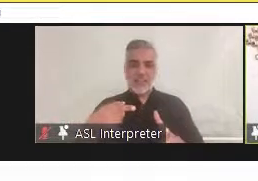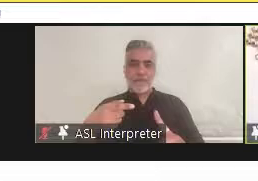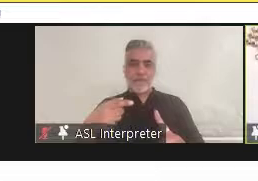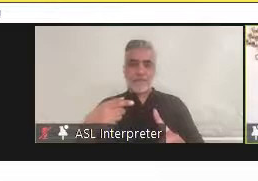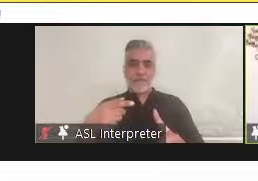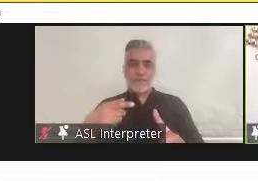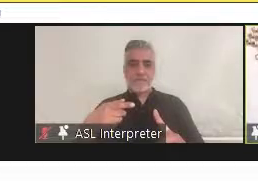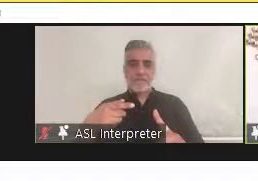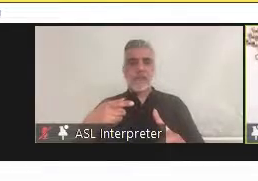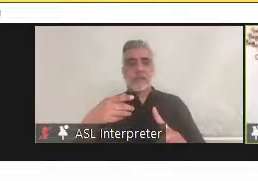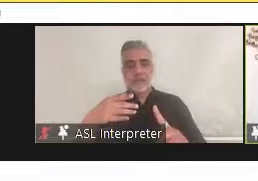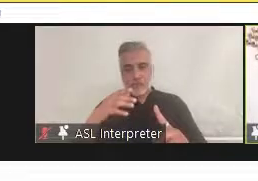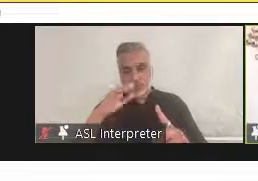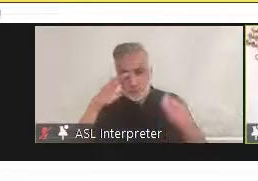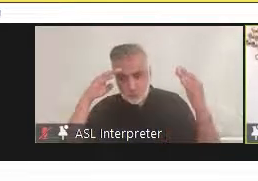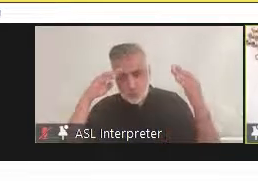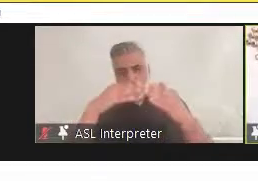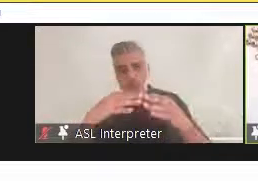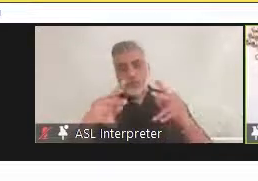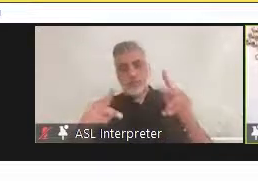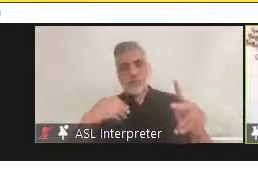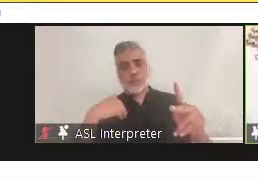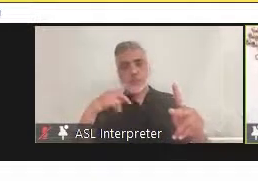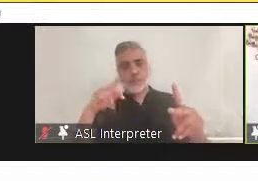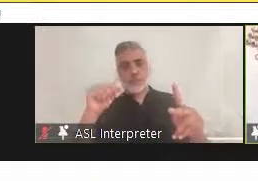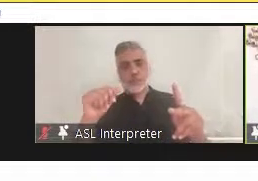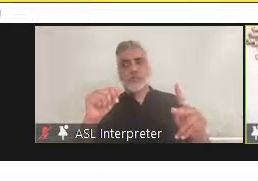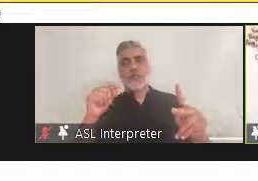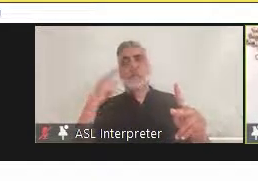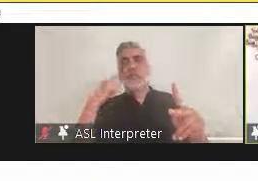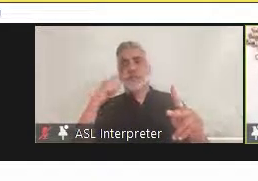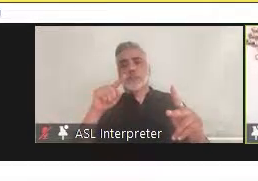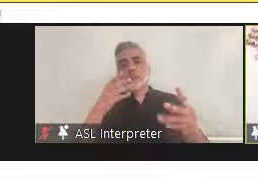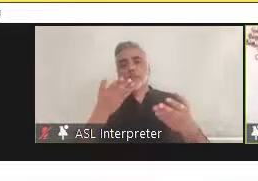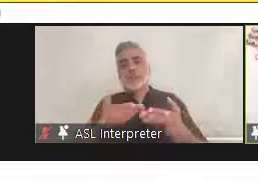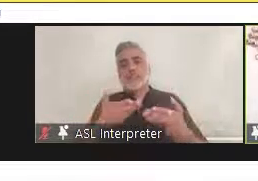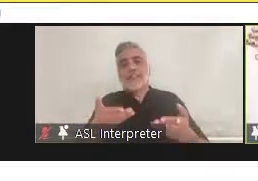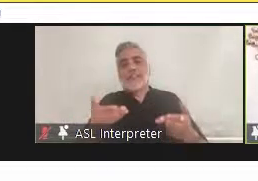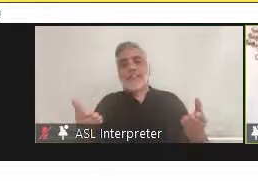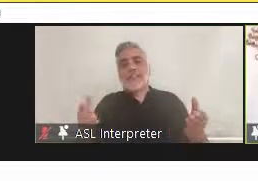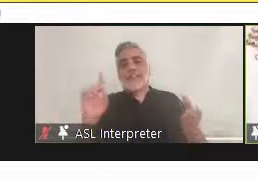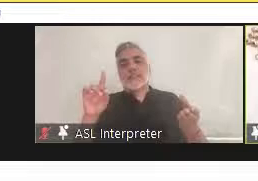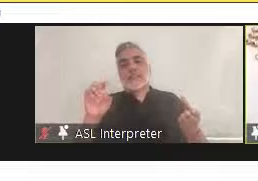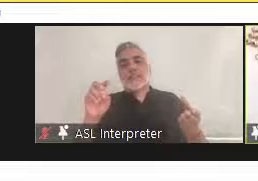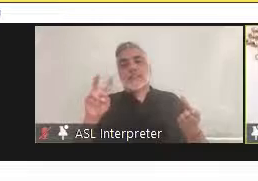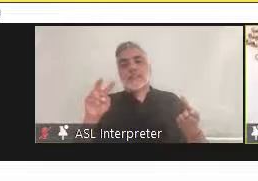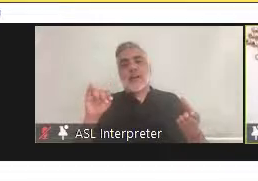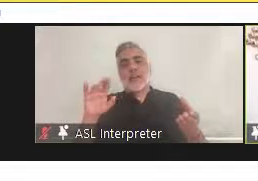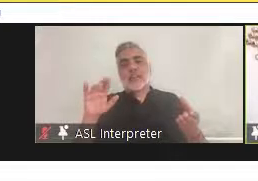target people with disabilities when it comes to devices, for instance,